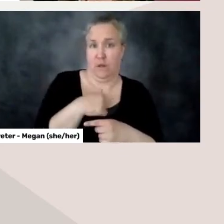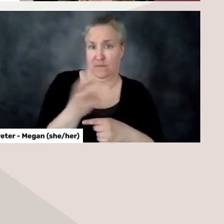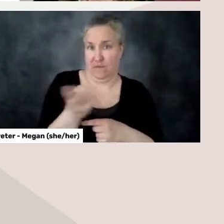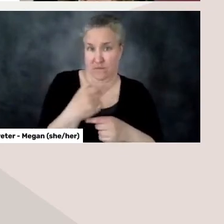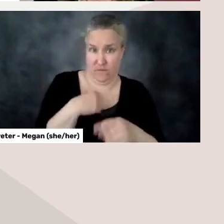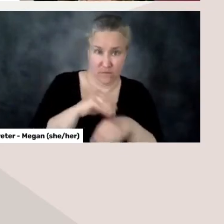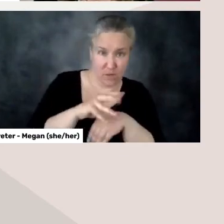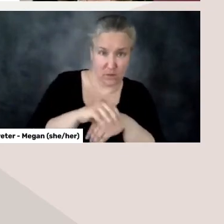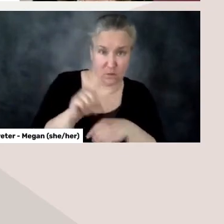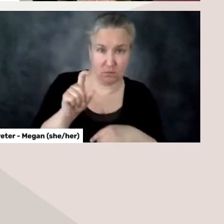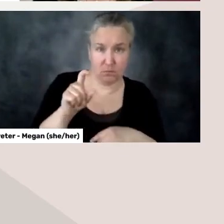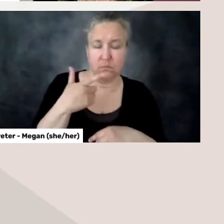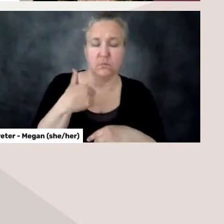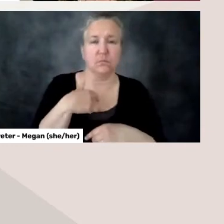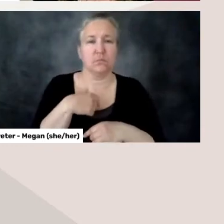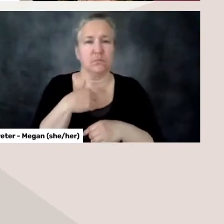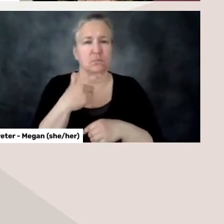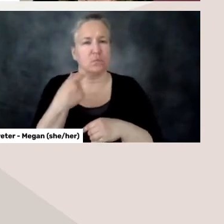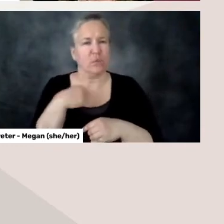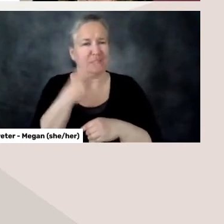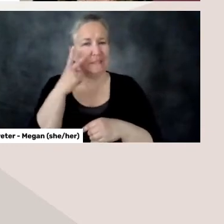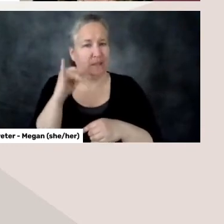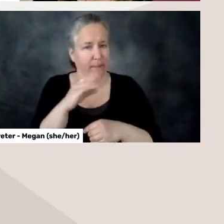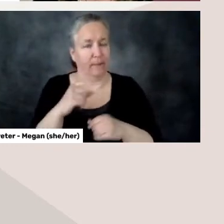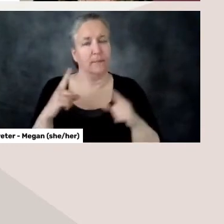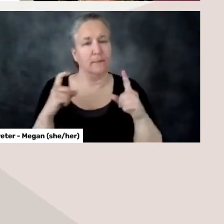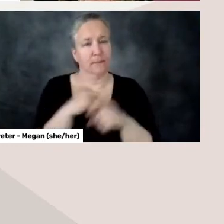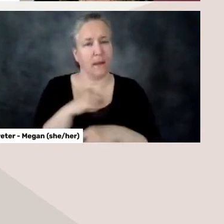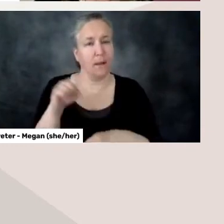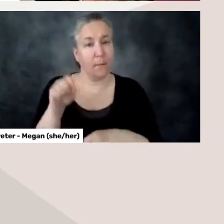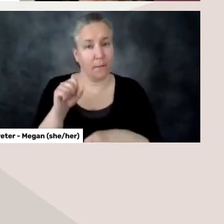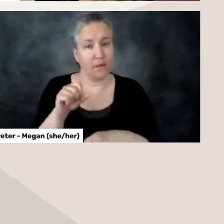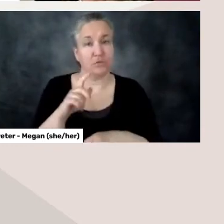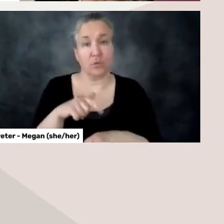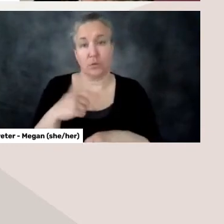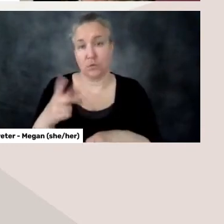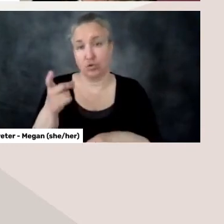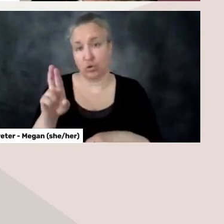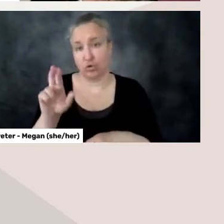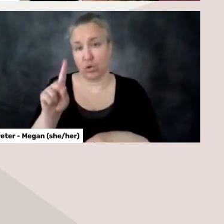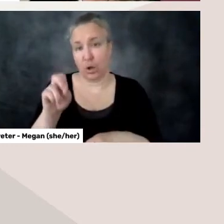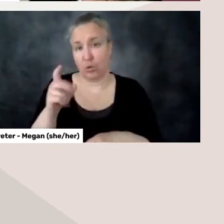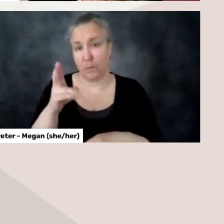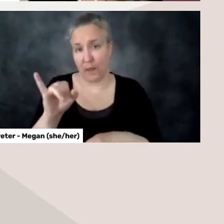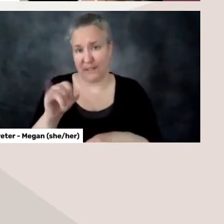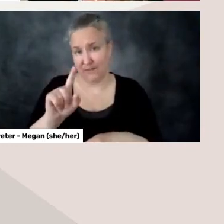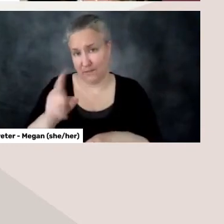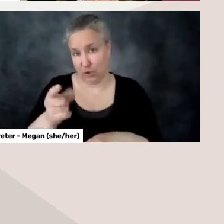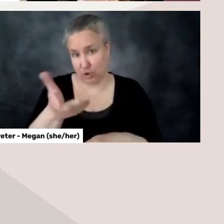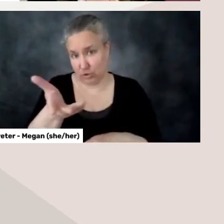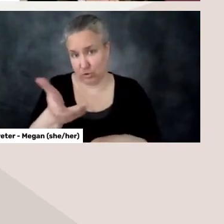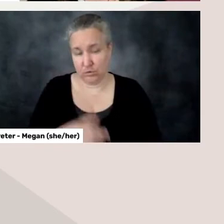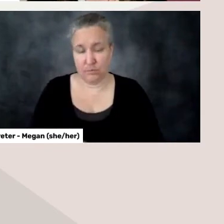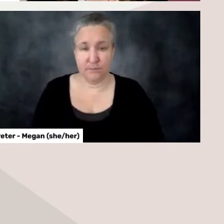little bit at LBBC, and it's certainly complicated. So Dr. Kaklamani, if you want to start.